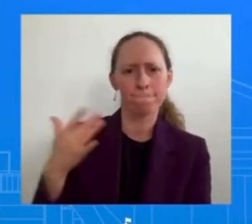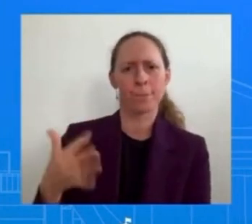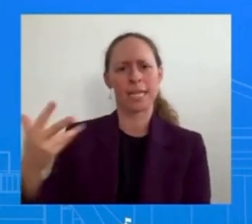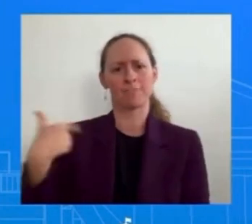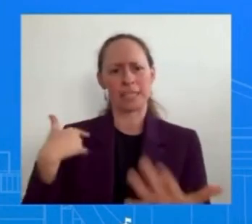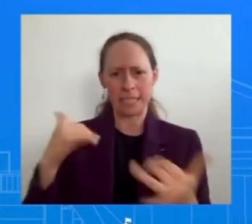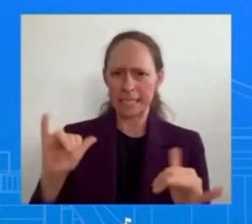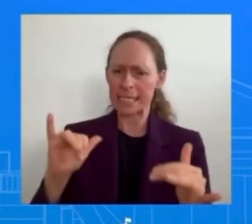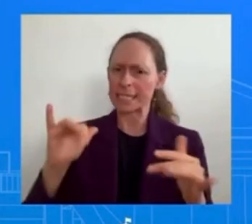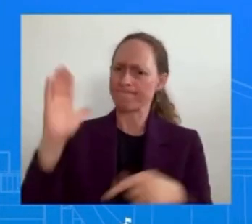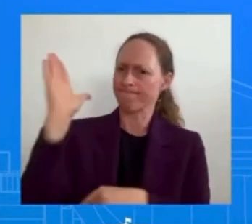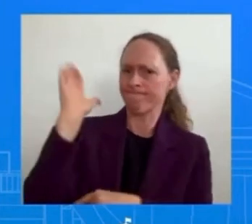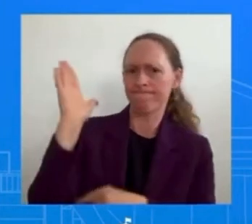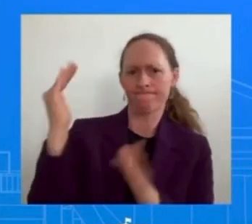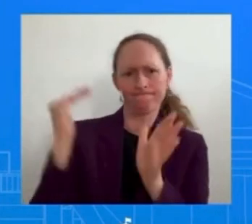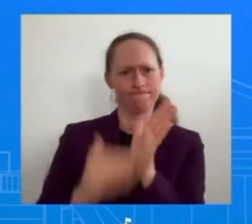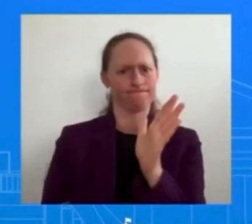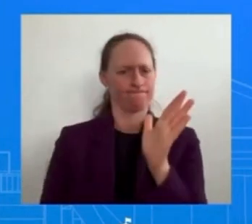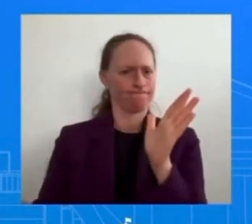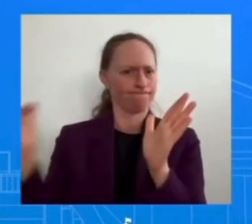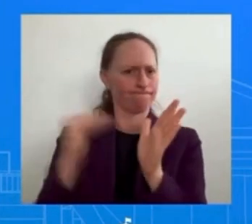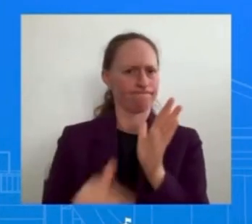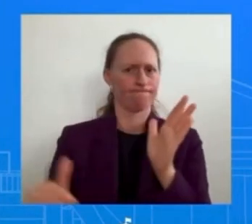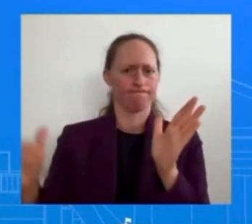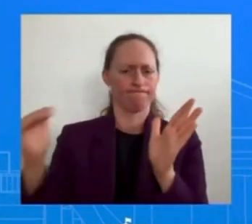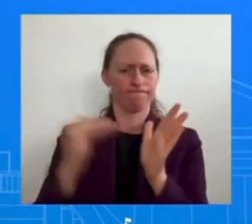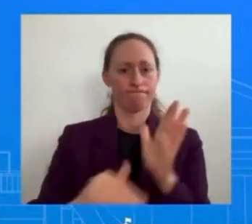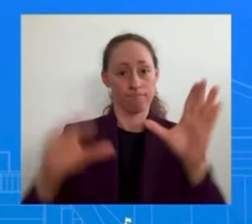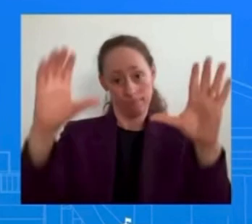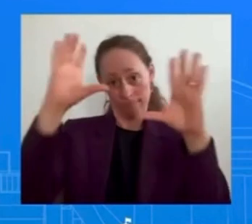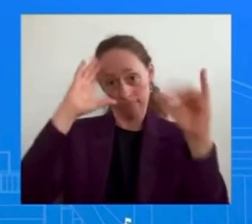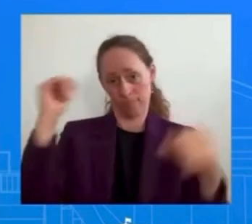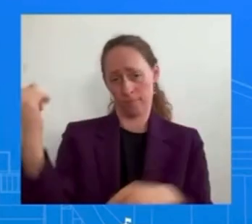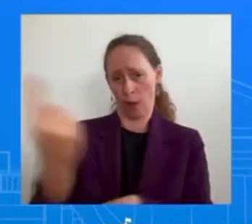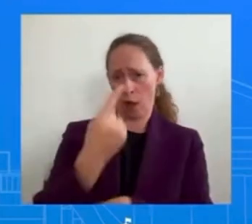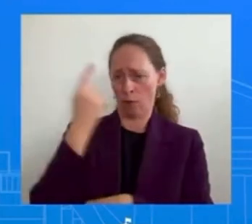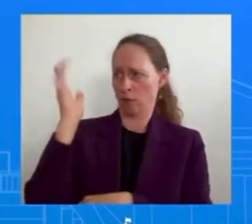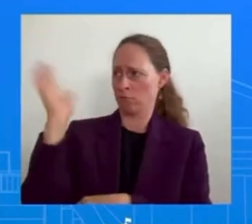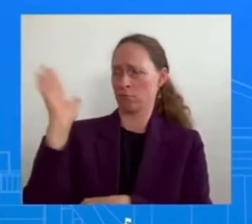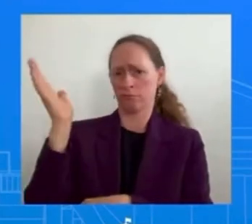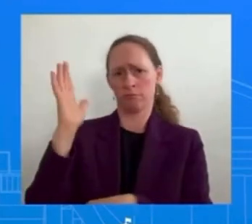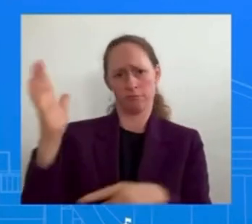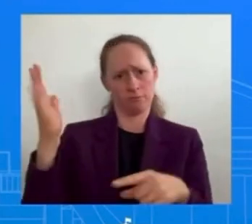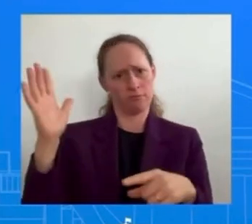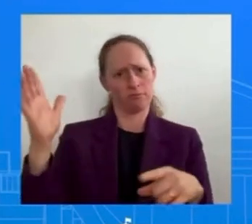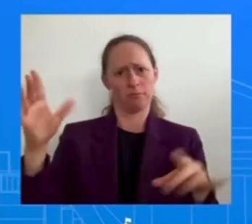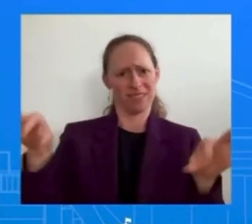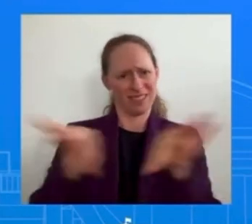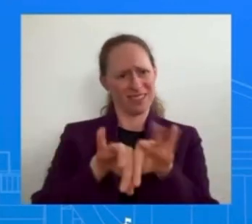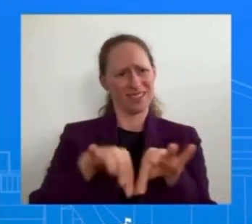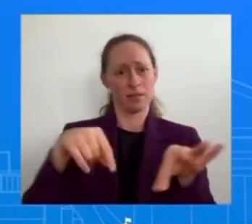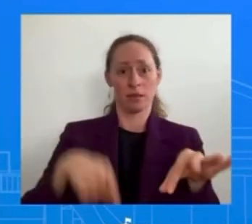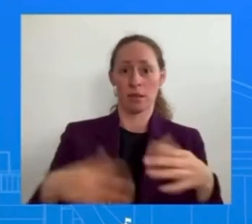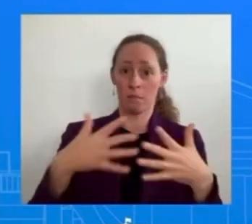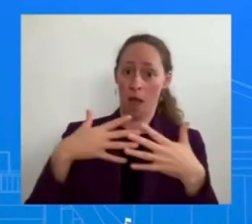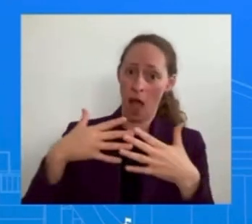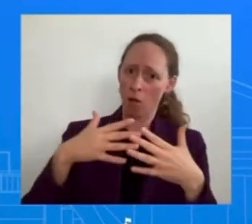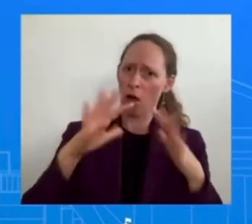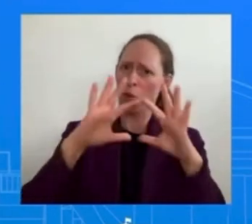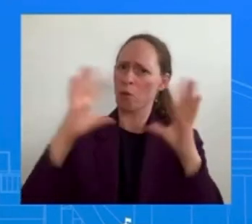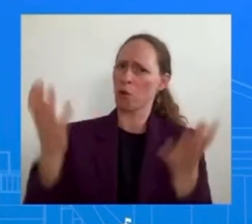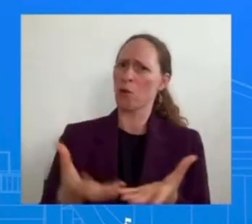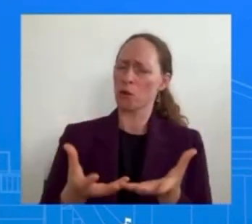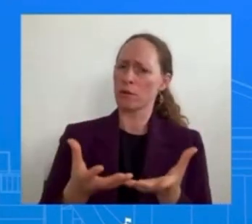all say, the president always speaks about that, whether it doesn't matter who he's talking to when he's visiting